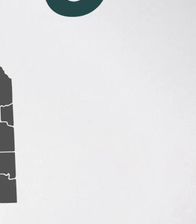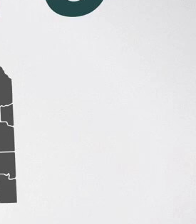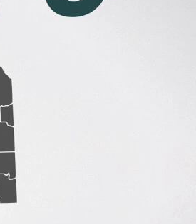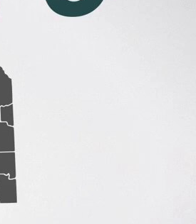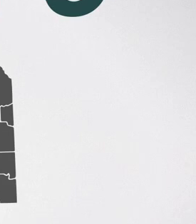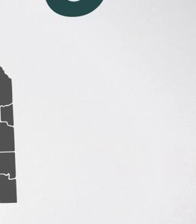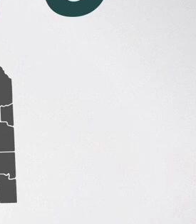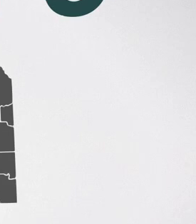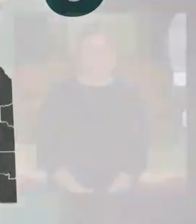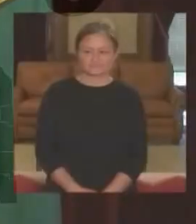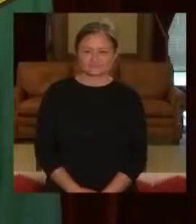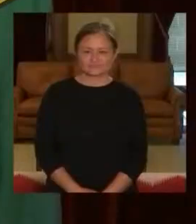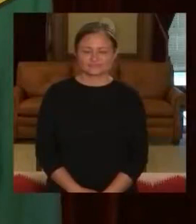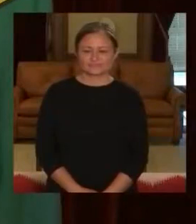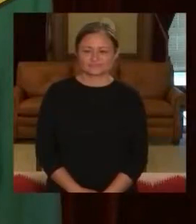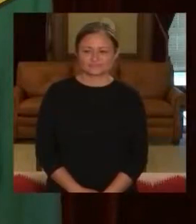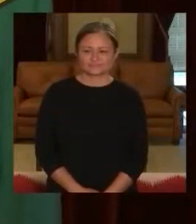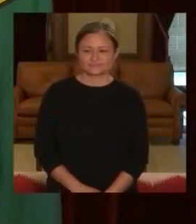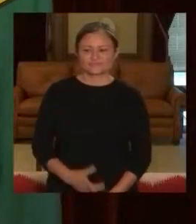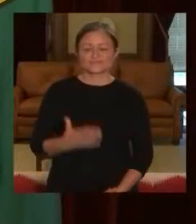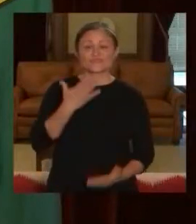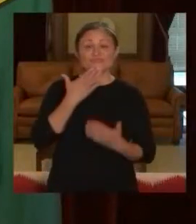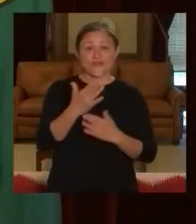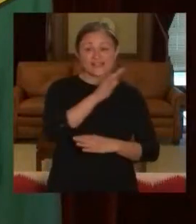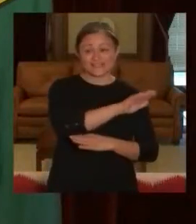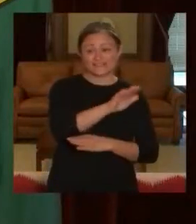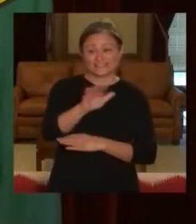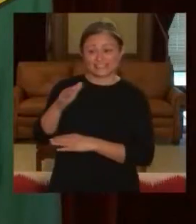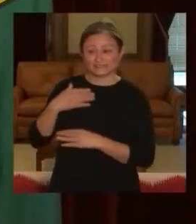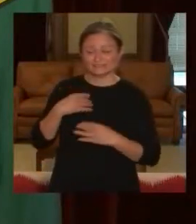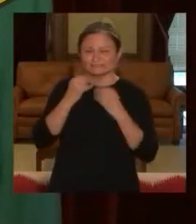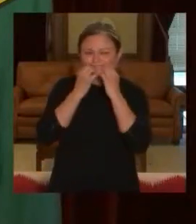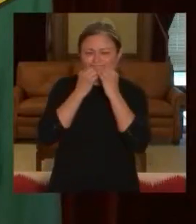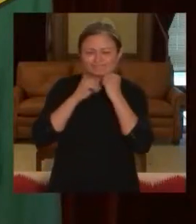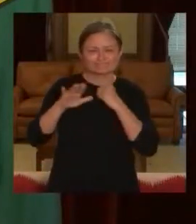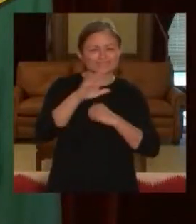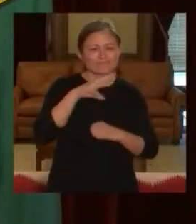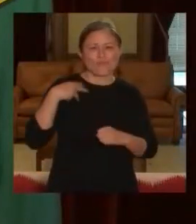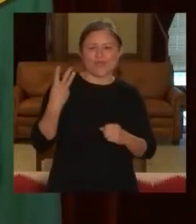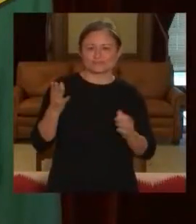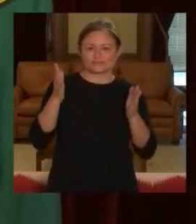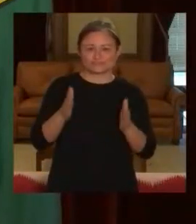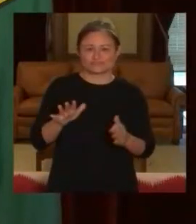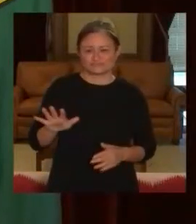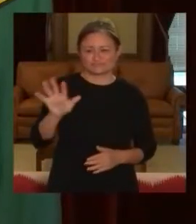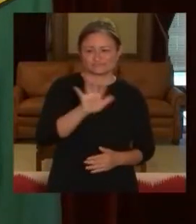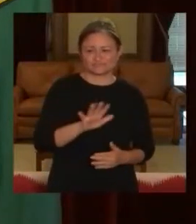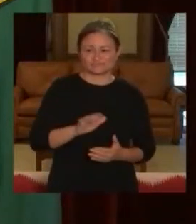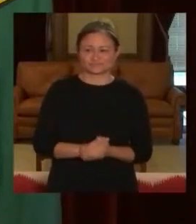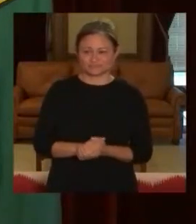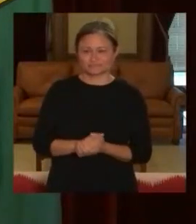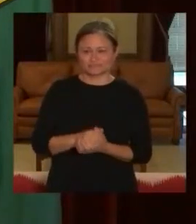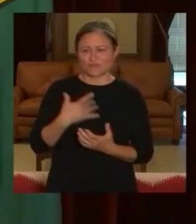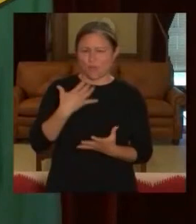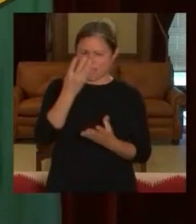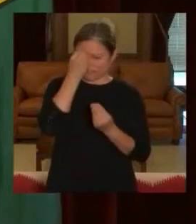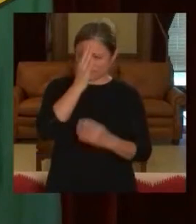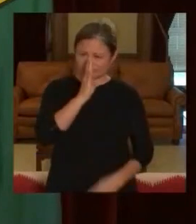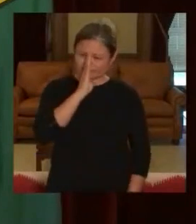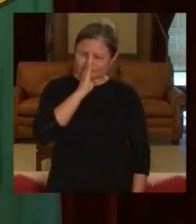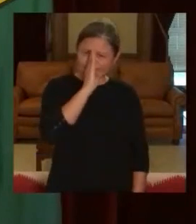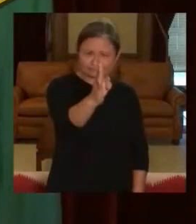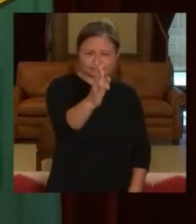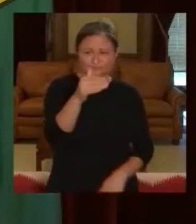the Panhandle area. Washington Governor Jay Inslee issued a statewide order to stay at home and stay healthy to help slow the spread